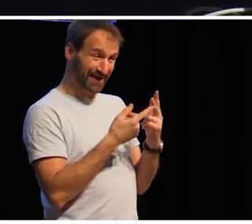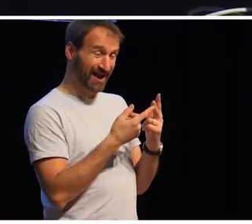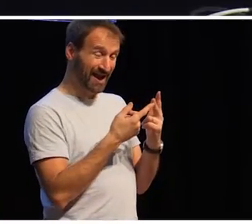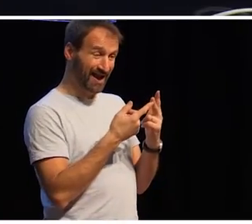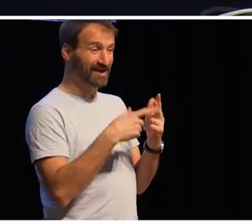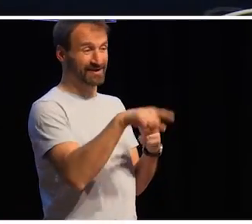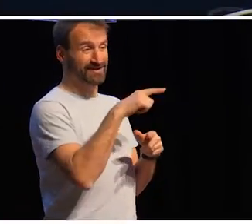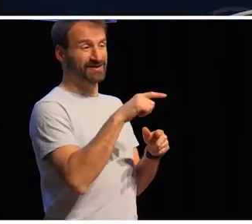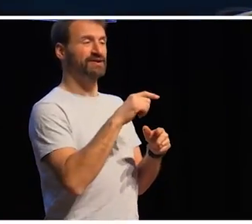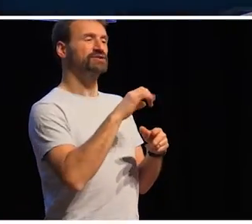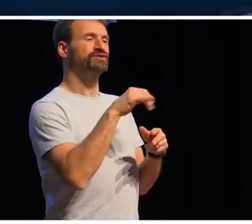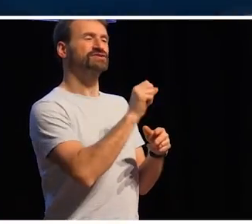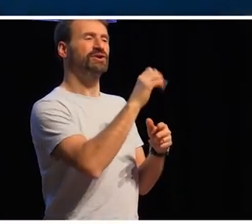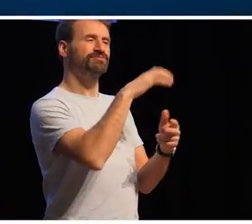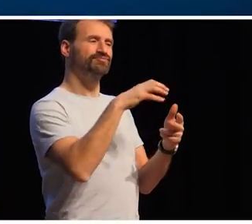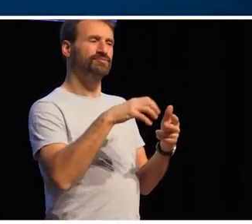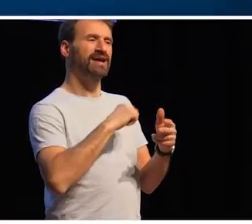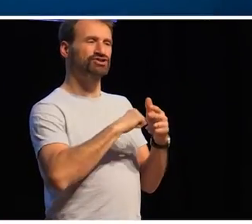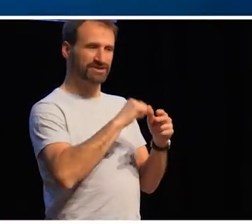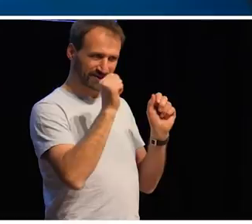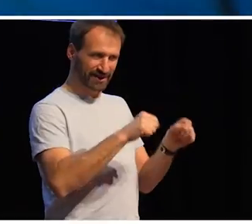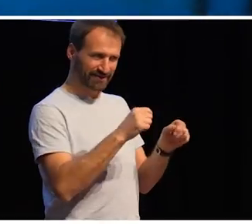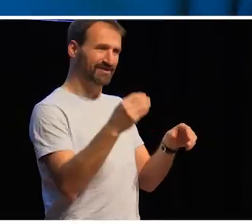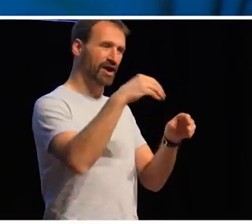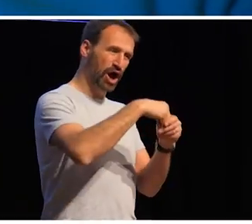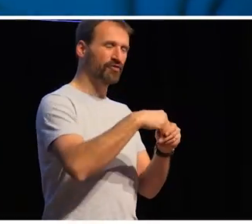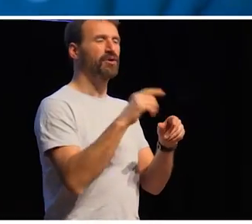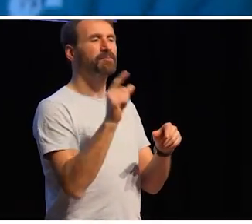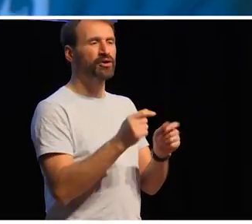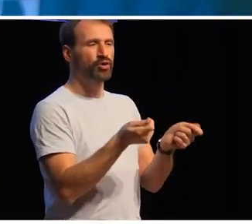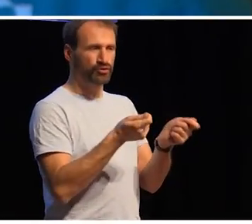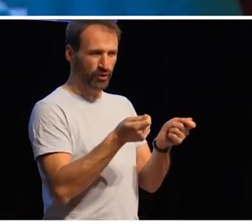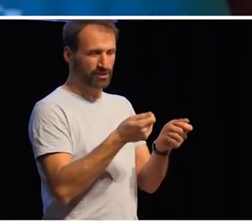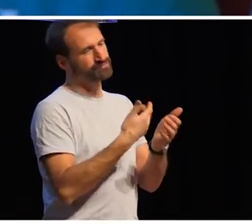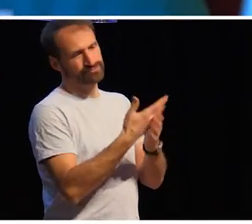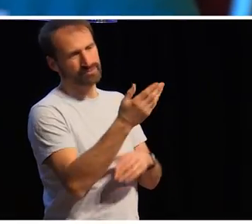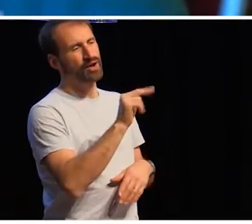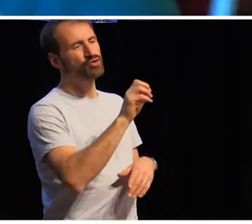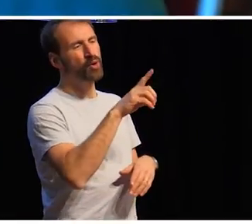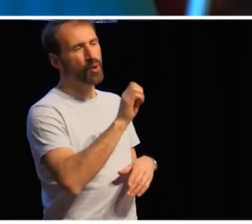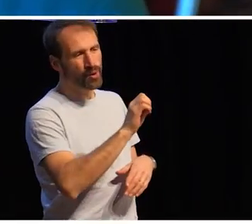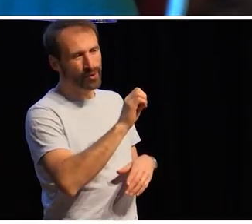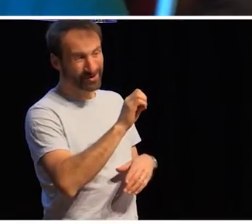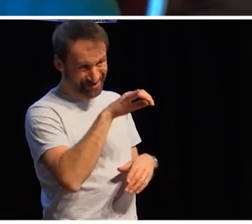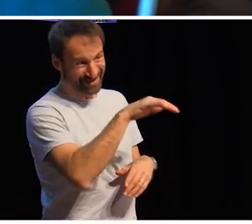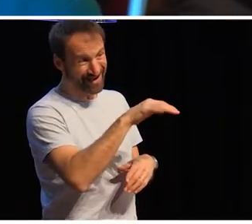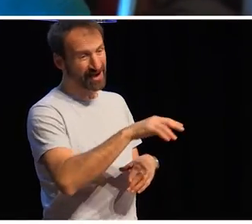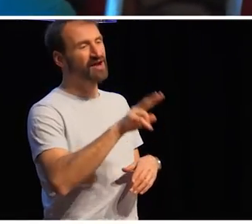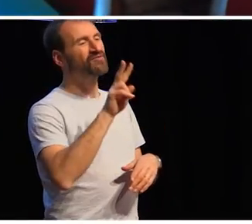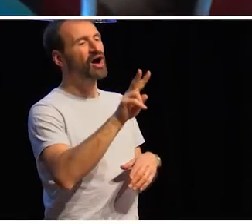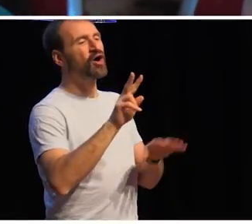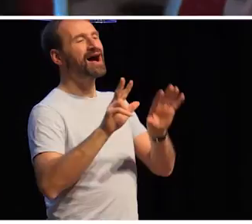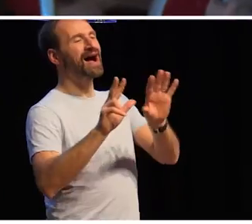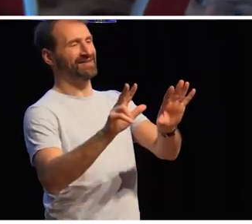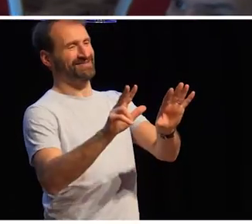that we run has a JavaScript engine called V8. And I believe Francisca will be talking about that, and she works on V8. And